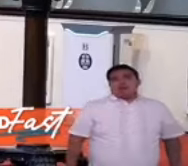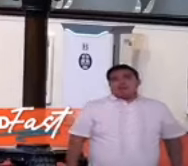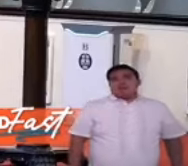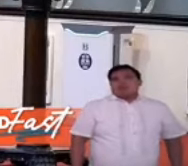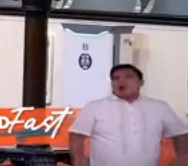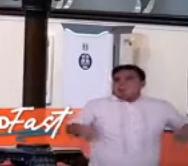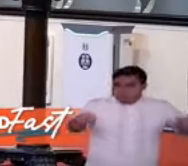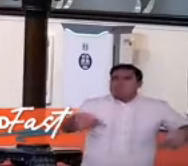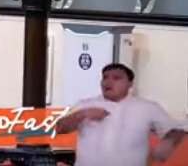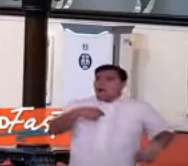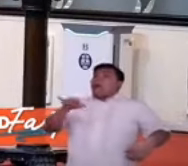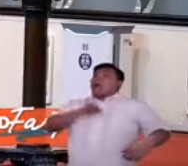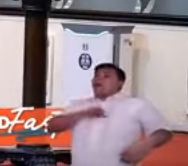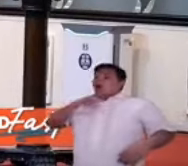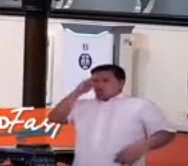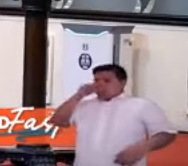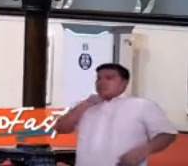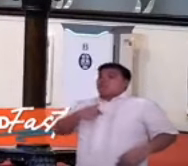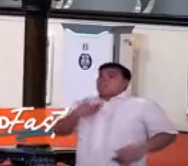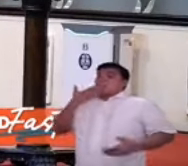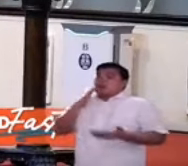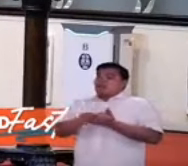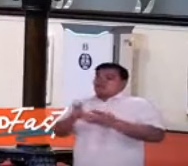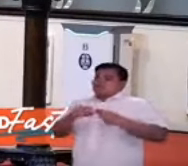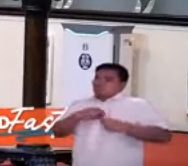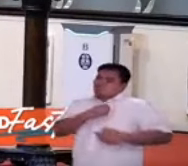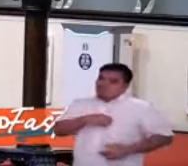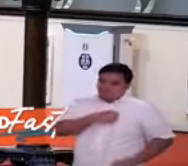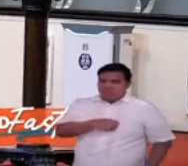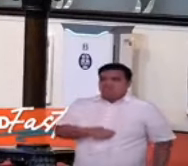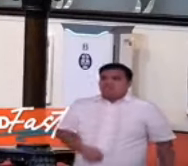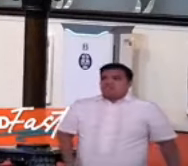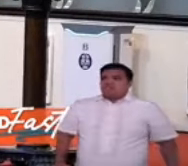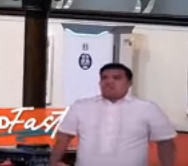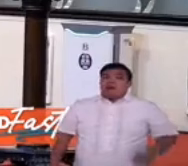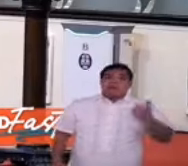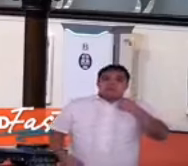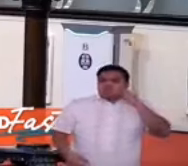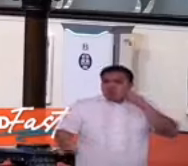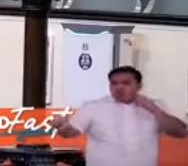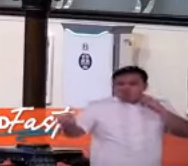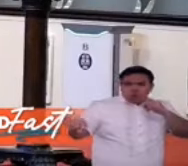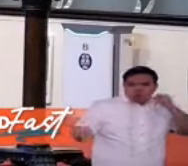just have to be firm and loving. That's what my mother said. Be firm and loving.